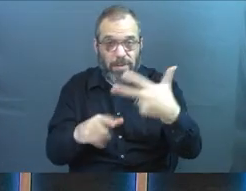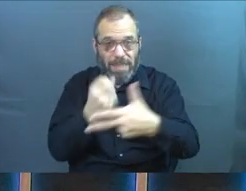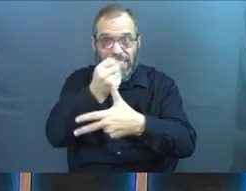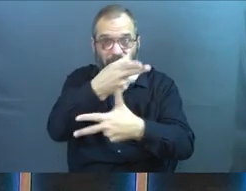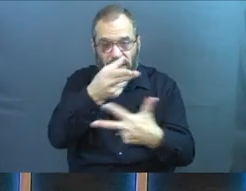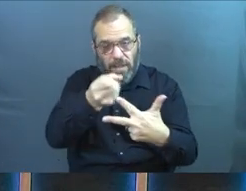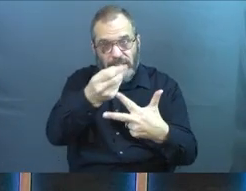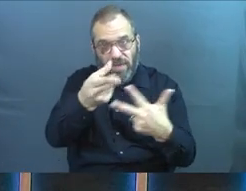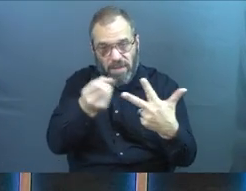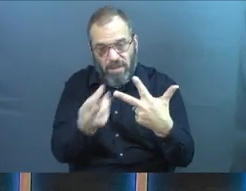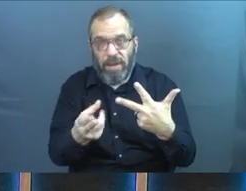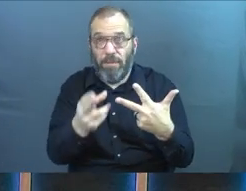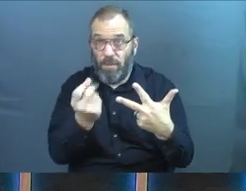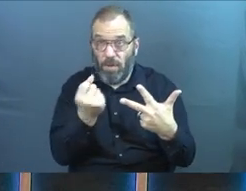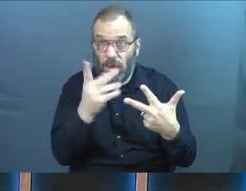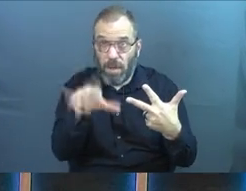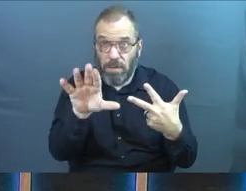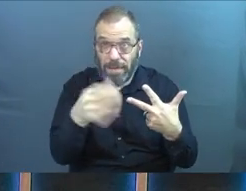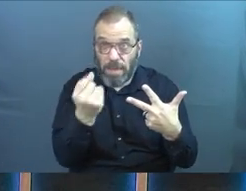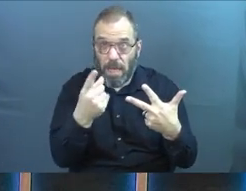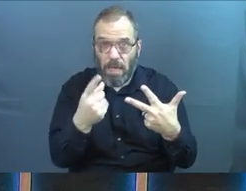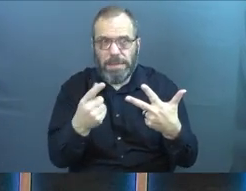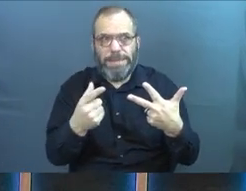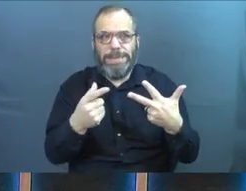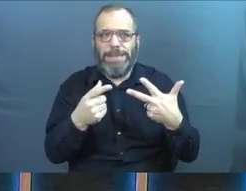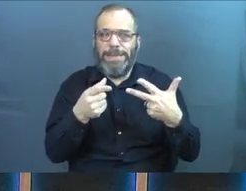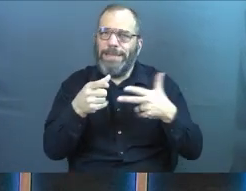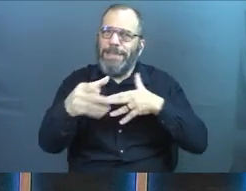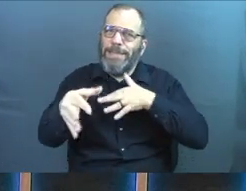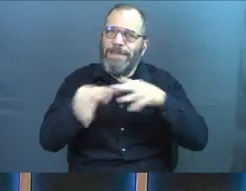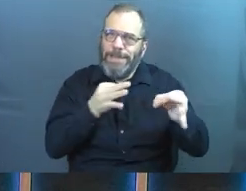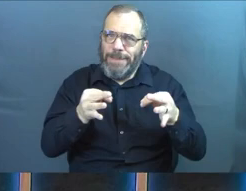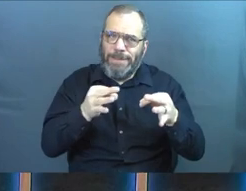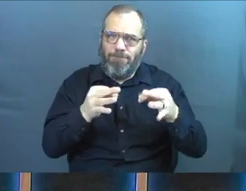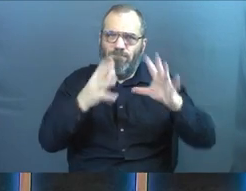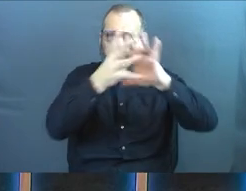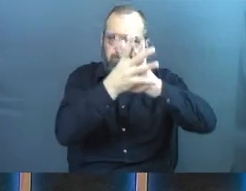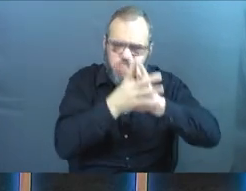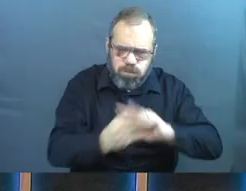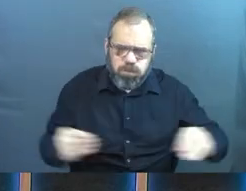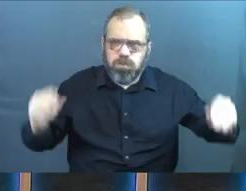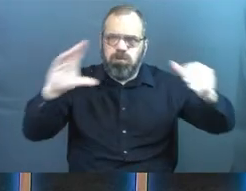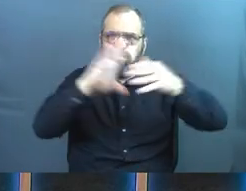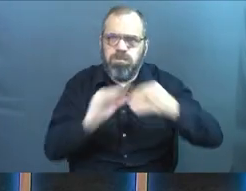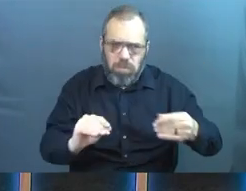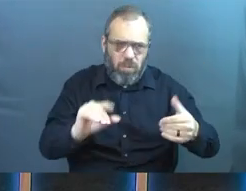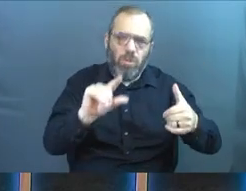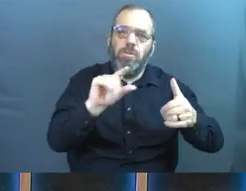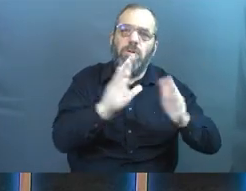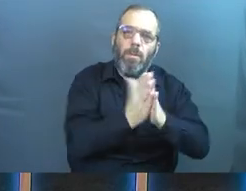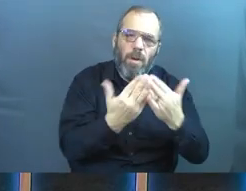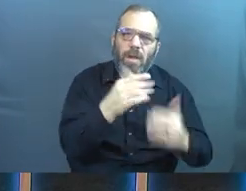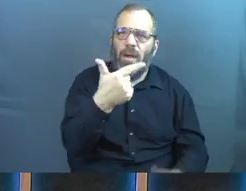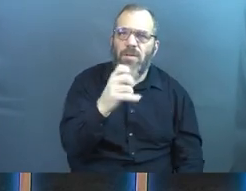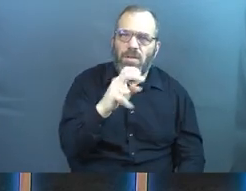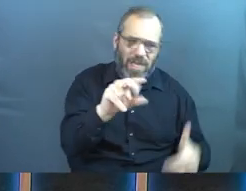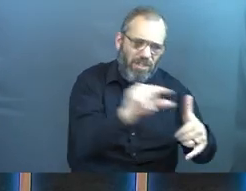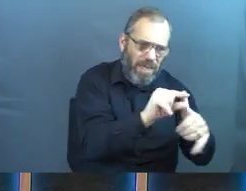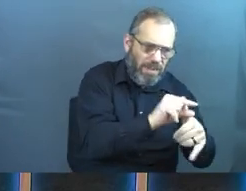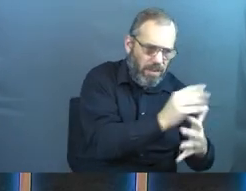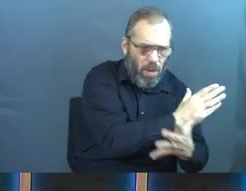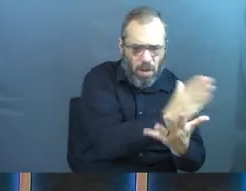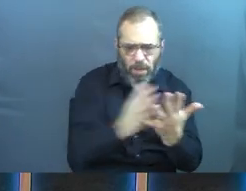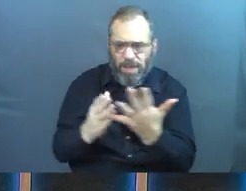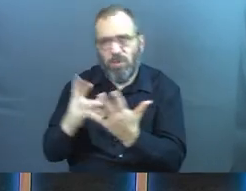defeated. So in order to understand that, I'm going to have to tell you the big story from Genesis to Revelation of the